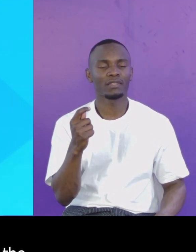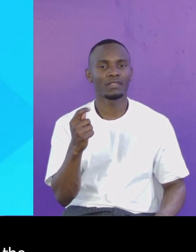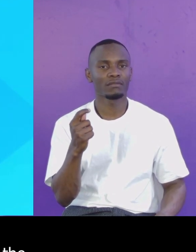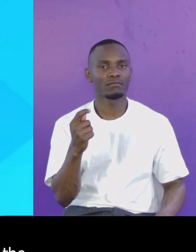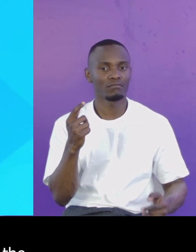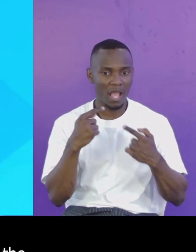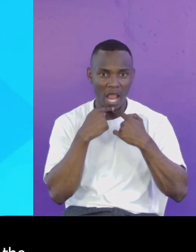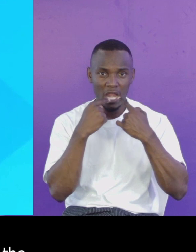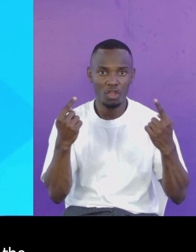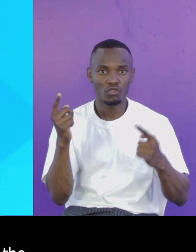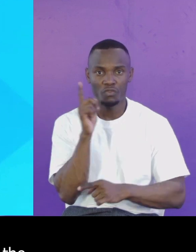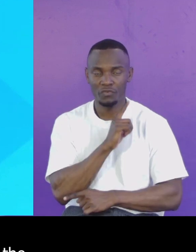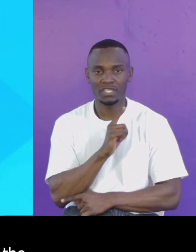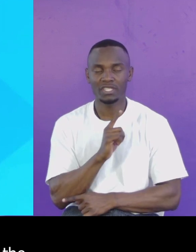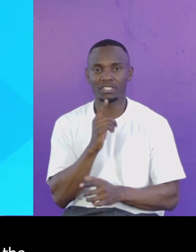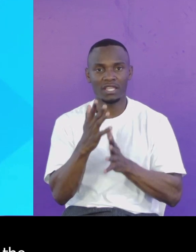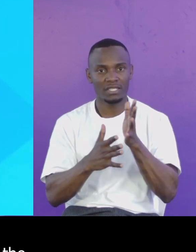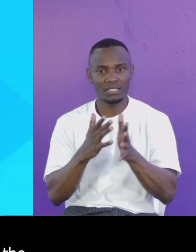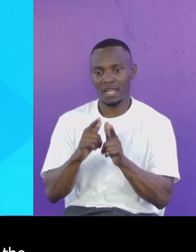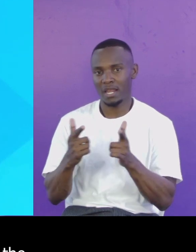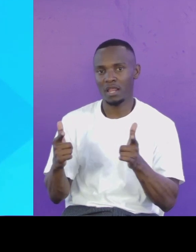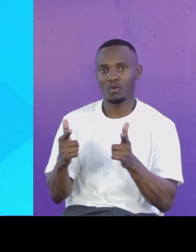announced that sign language is one of the